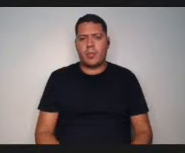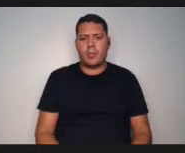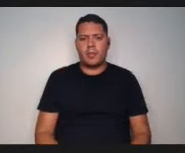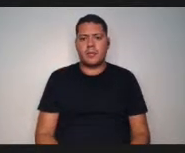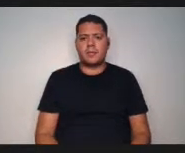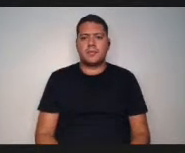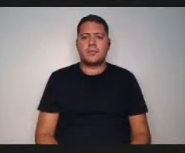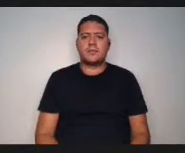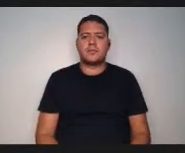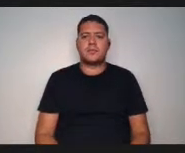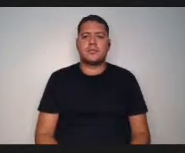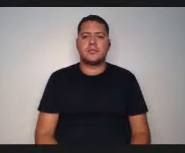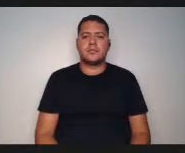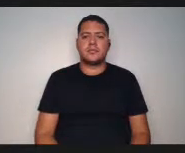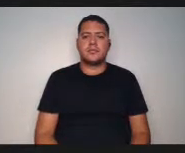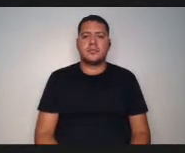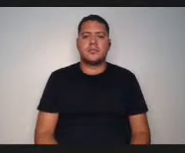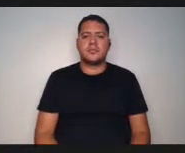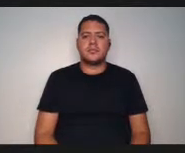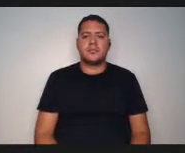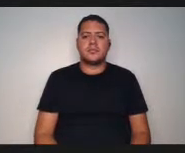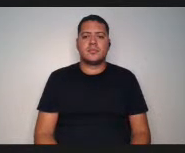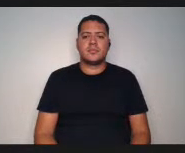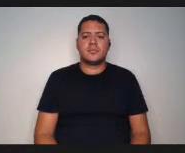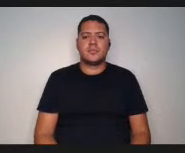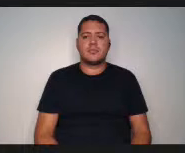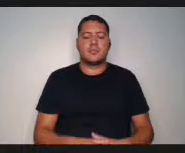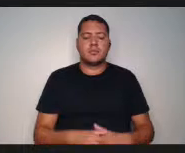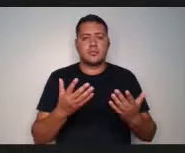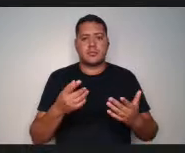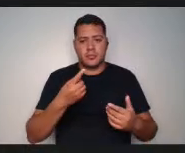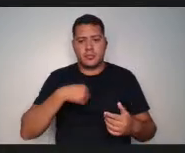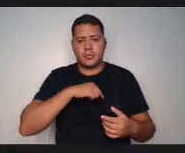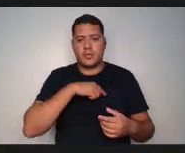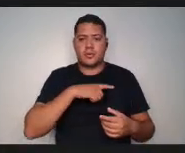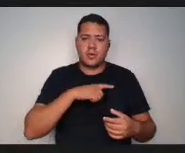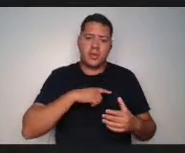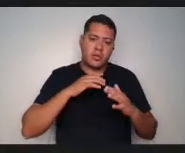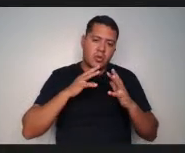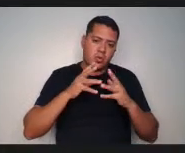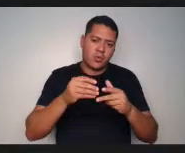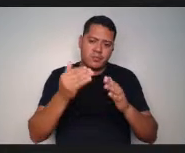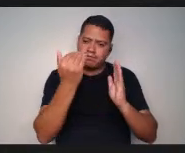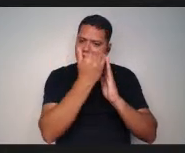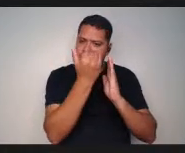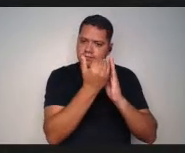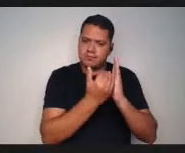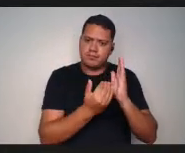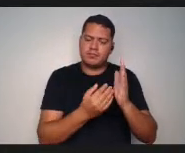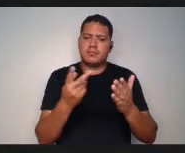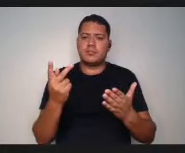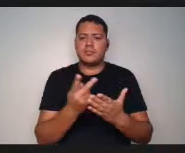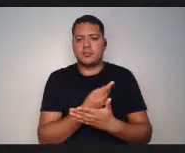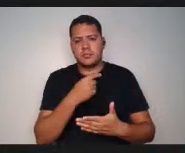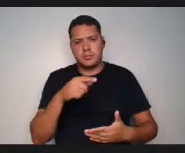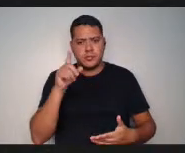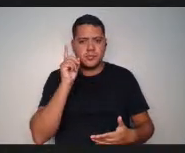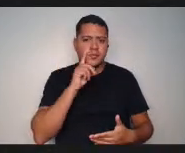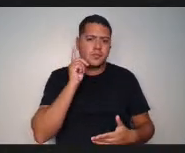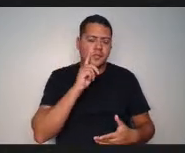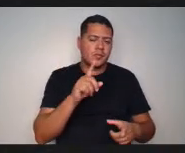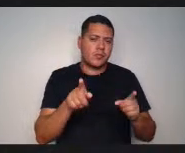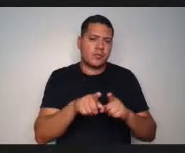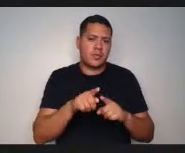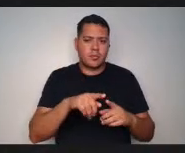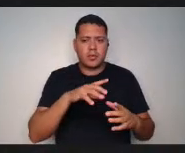So we have all of these mechanisms at play in the United States and globally. You know, we have these,